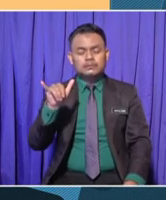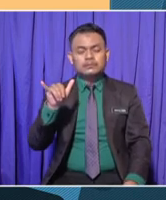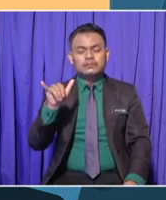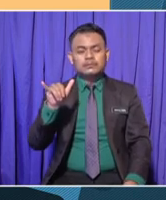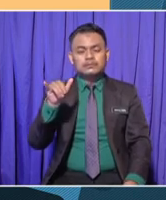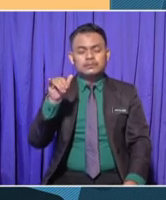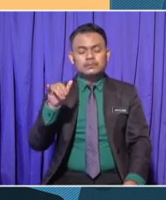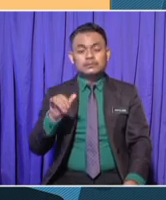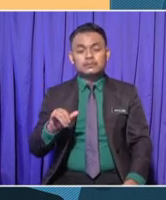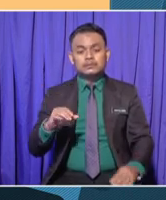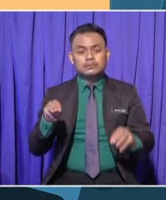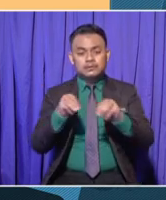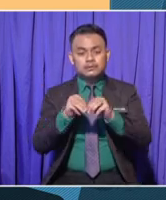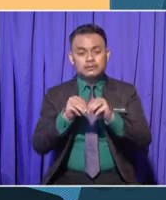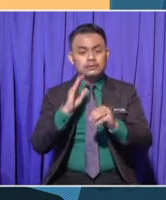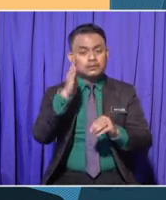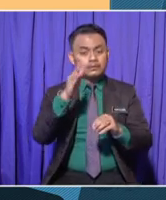other.